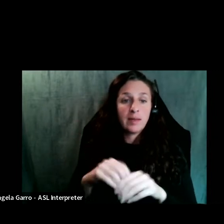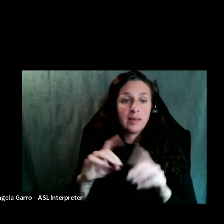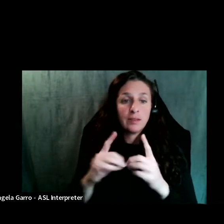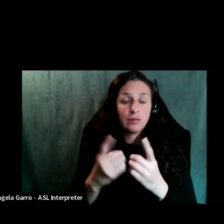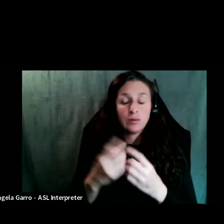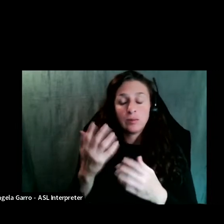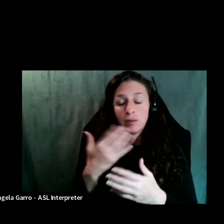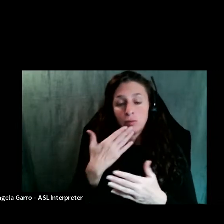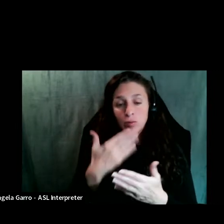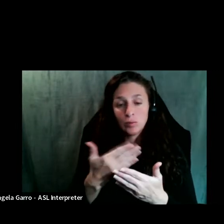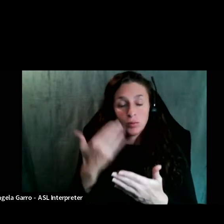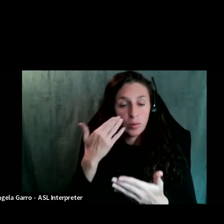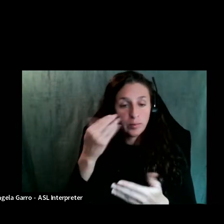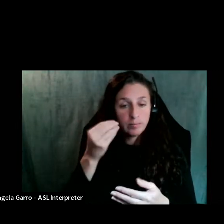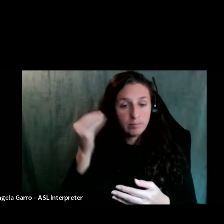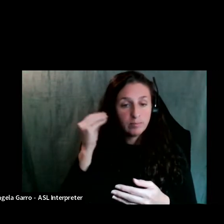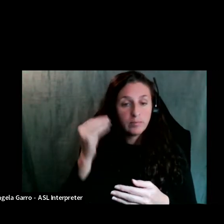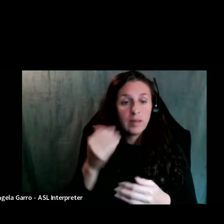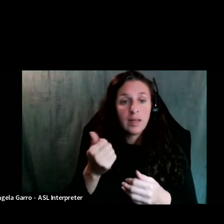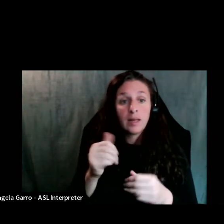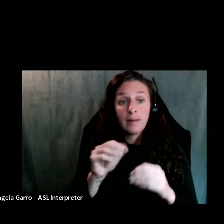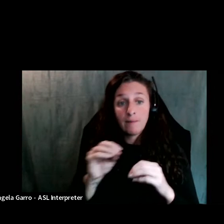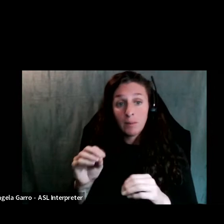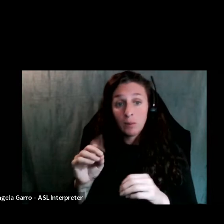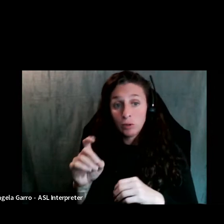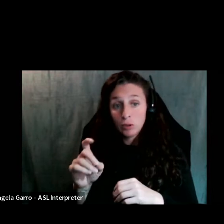to know. All right, is there a motion?